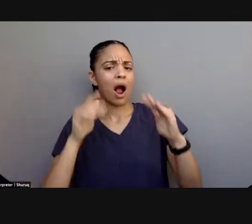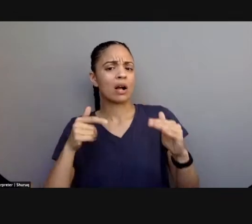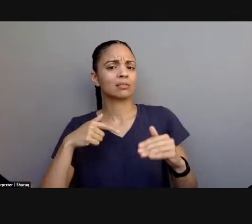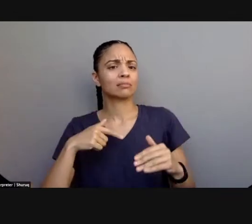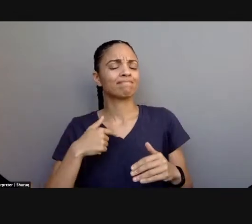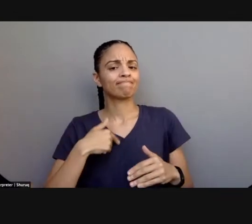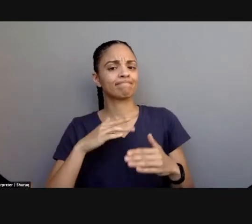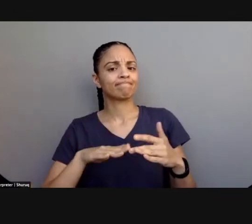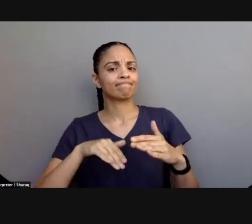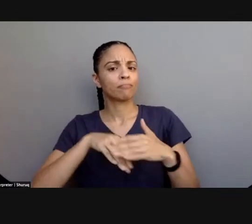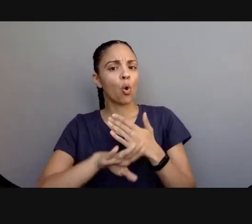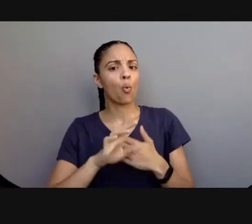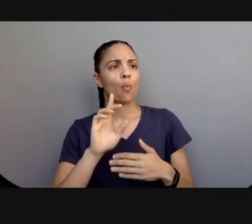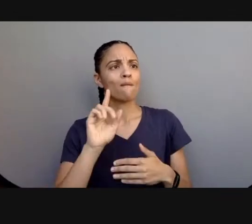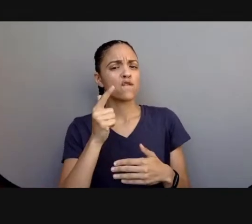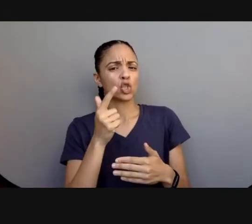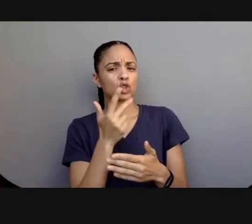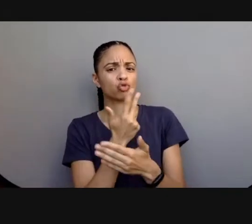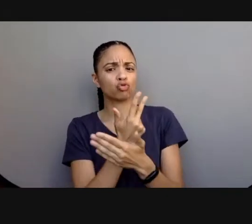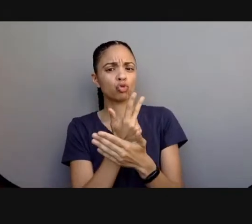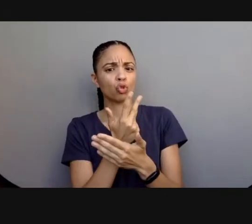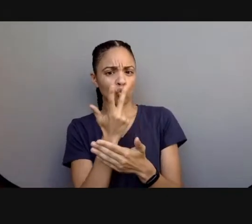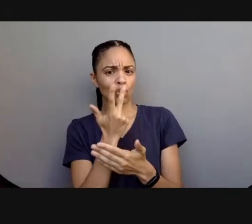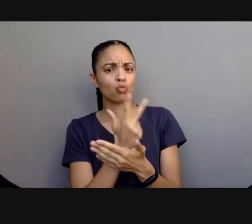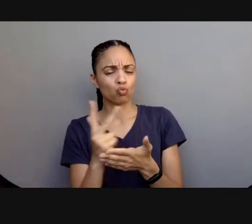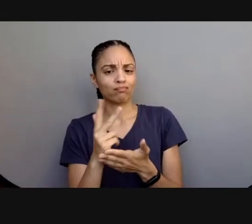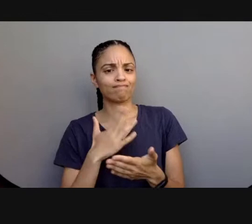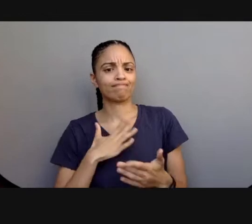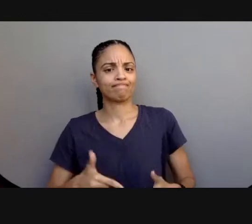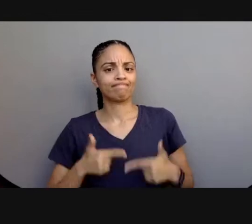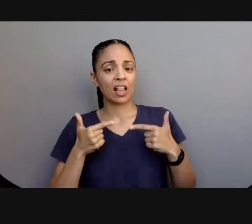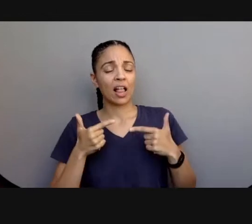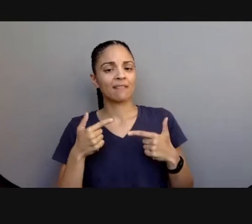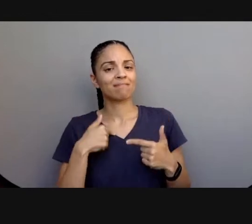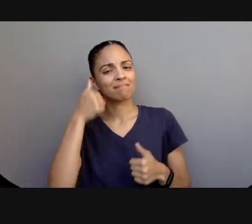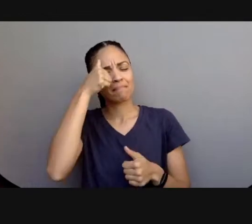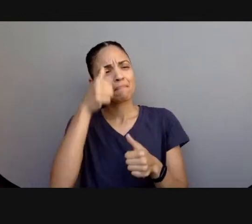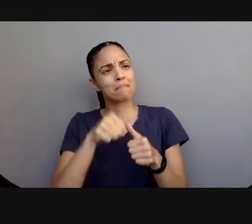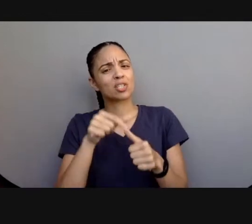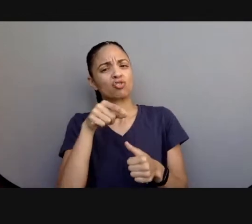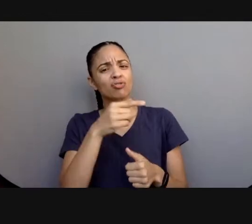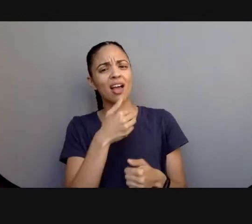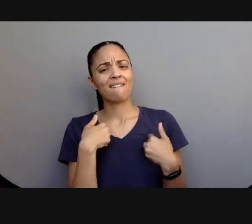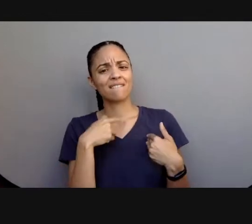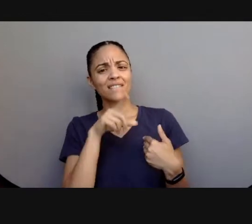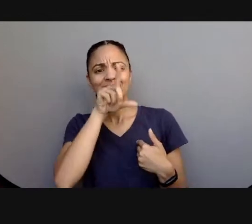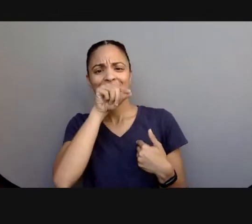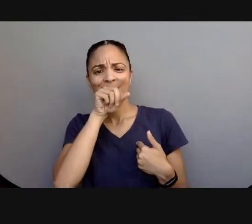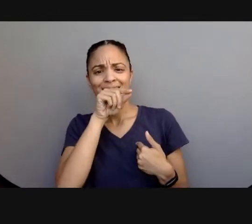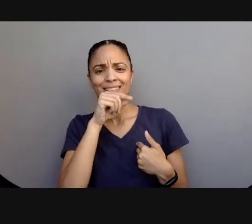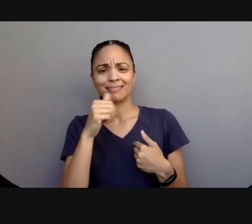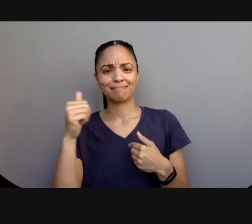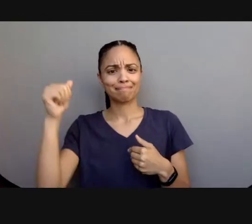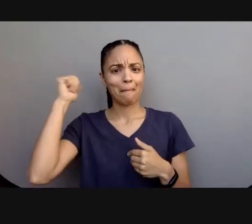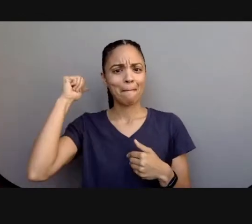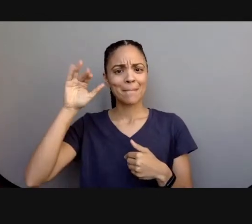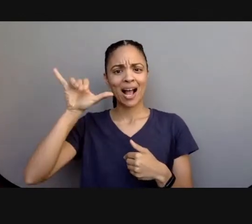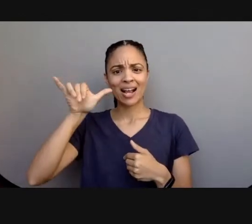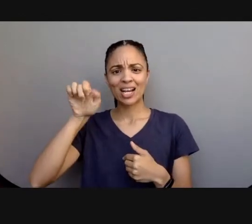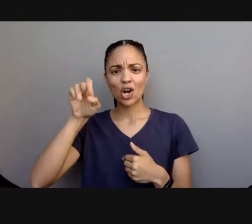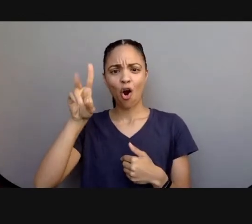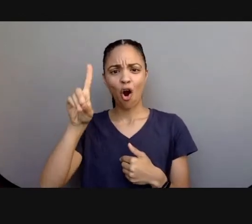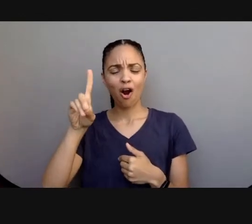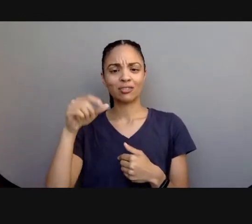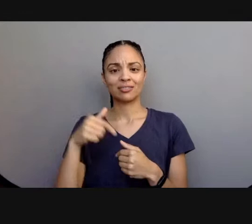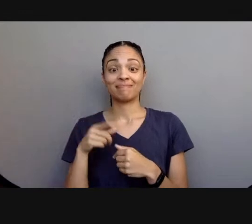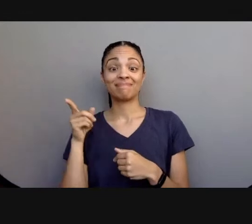she had chickens in the backyard. She was growing mangoes. She used to feed the whole community there. She was known